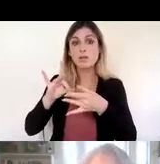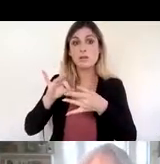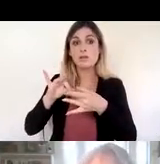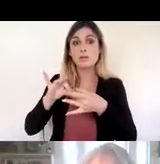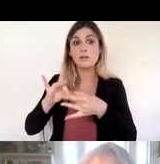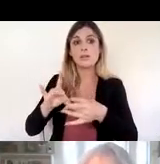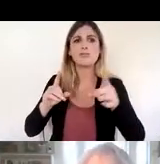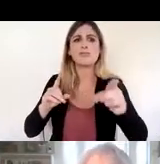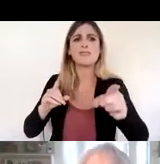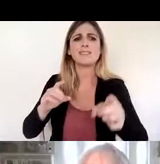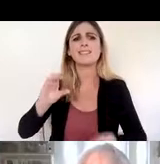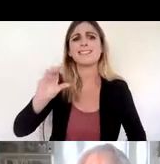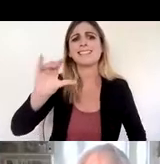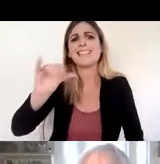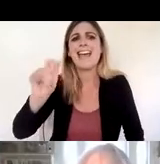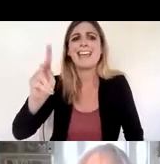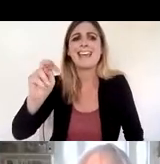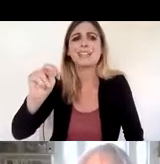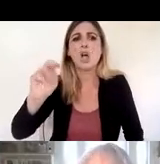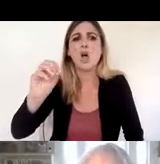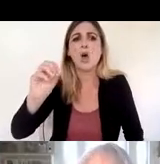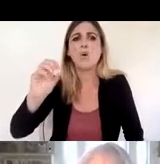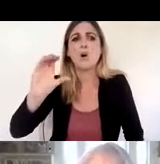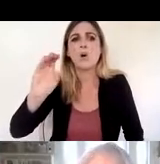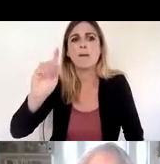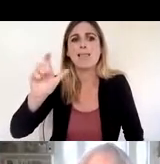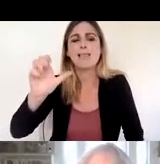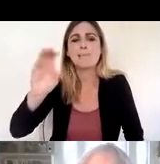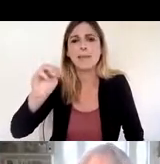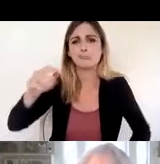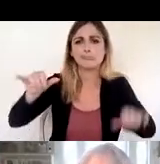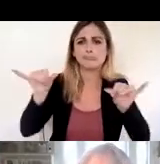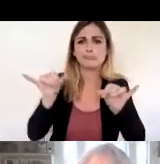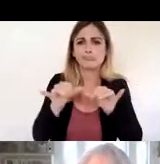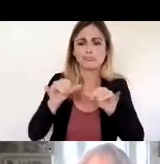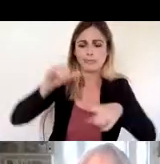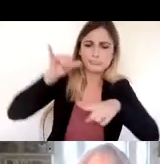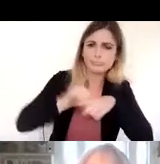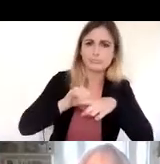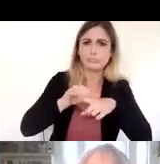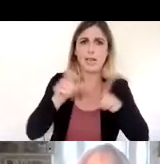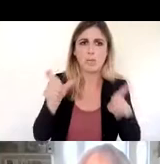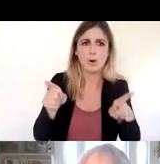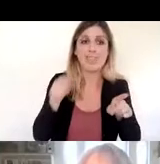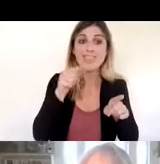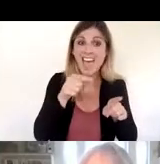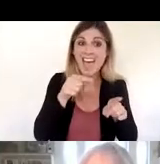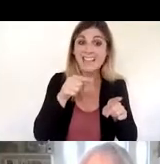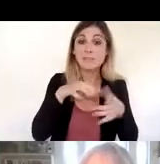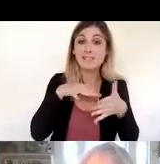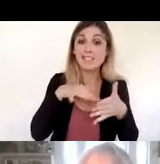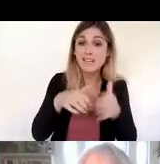cyanocobalamin. This is the one that has been studied the most. It is the most reliable. It is the most stable